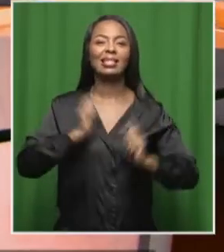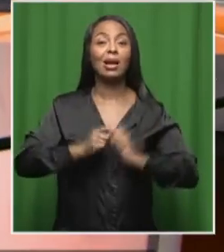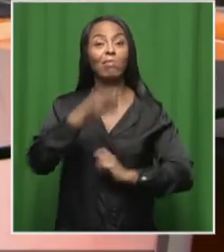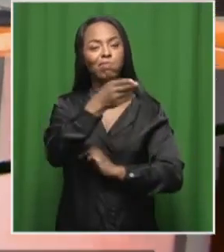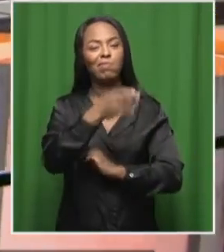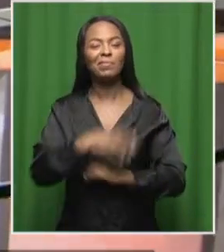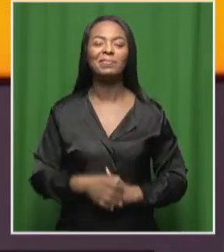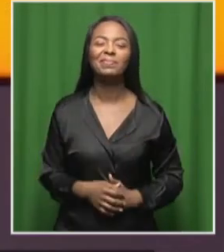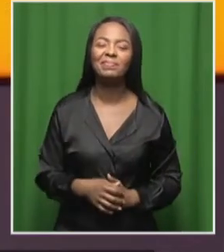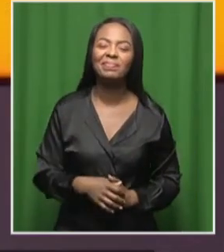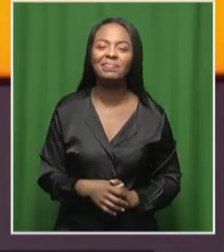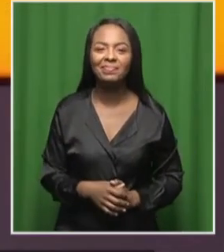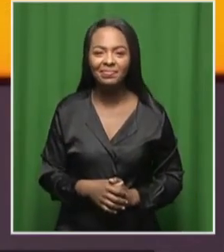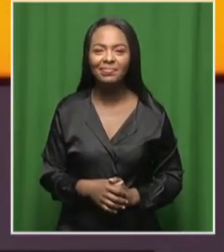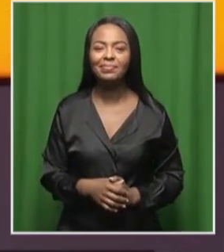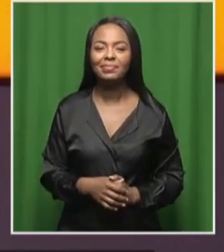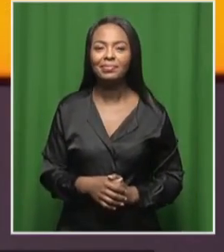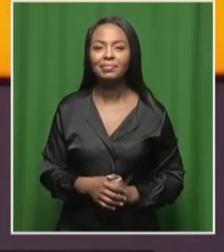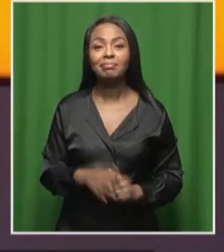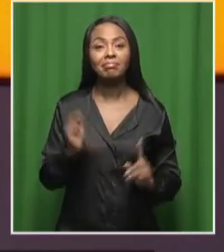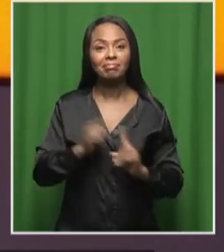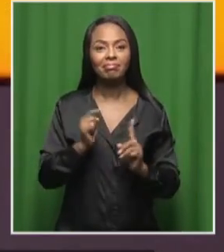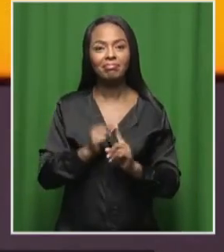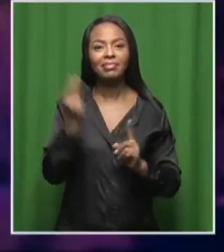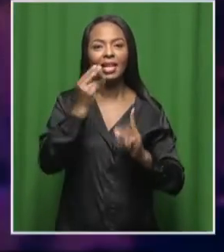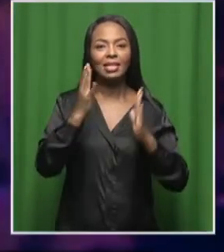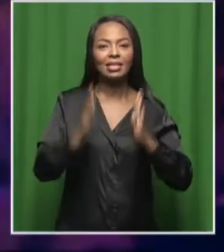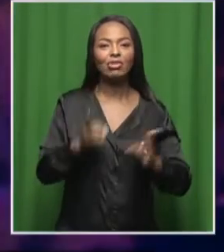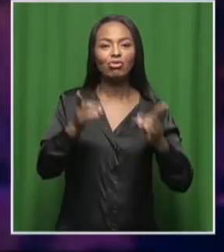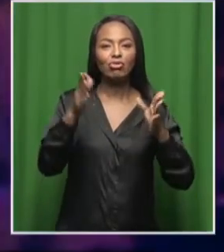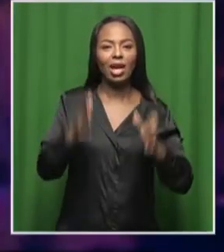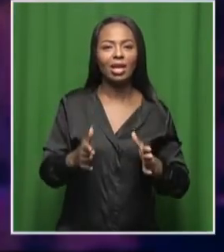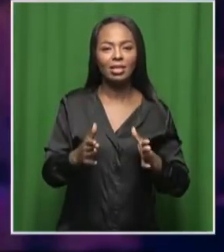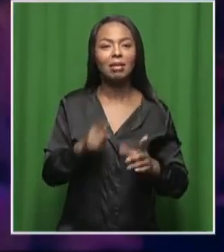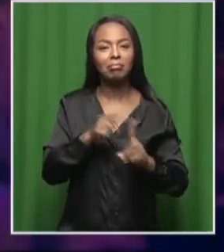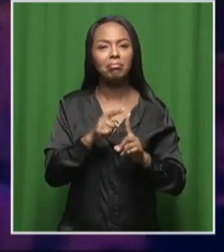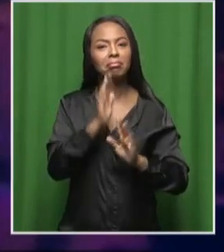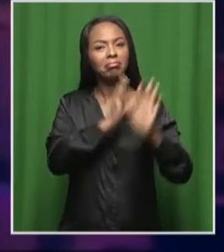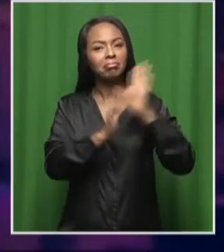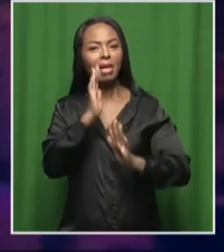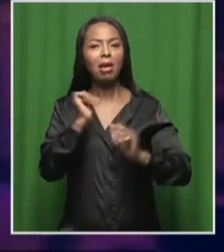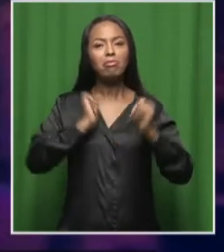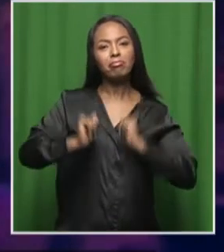That was Artistic Director of the South African State Theatre, Aubrey Sekhabi, talking to us about the upcoming